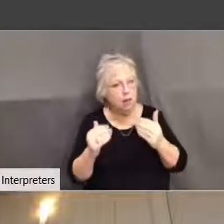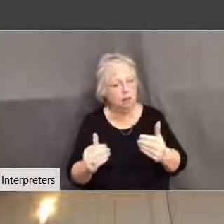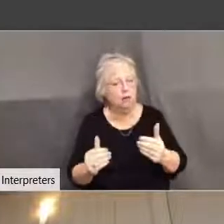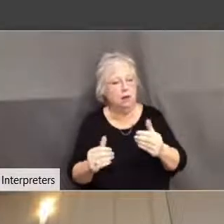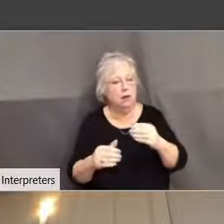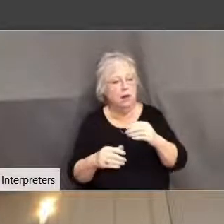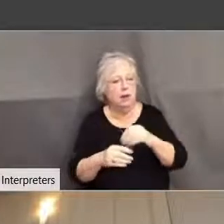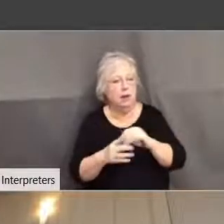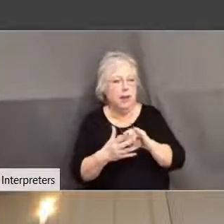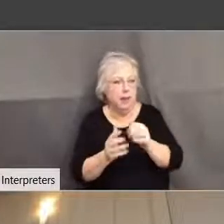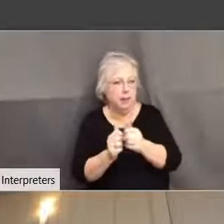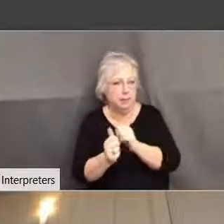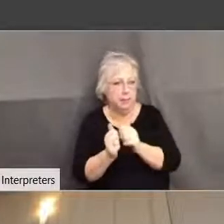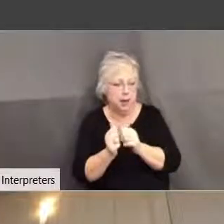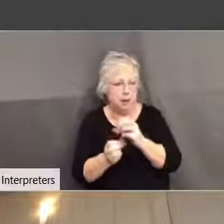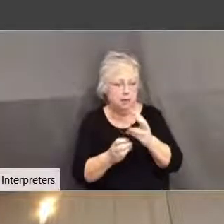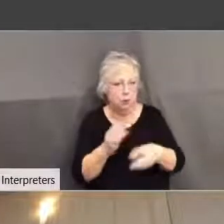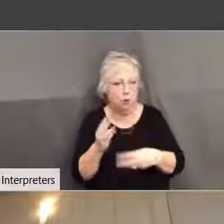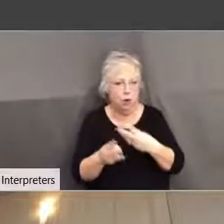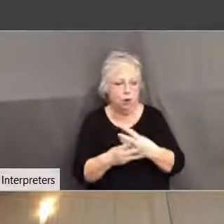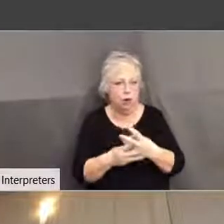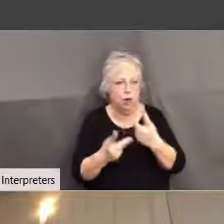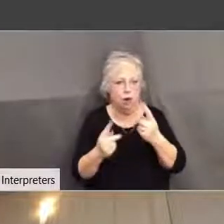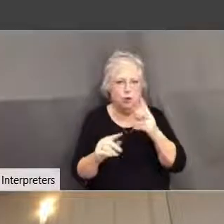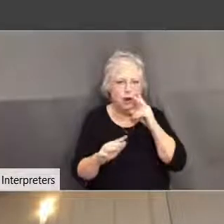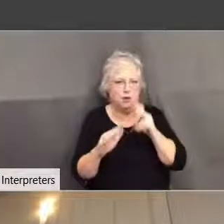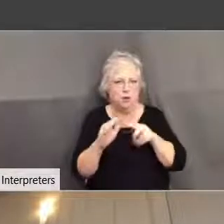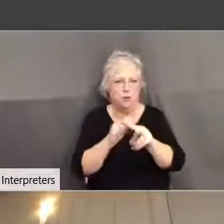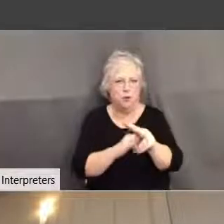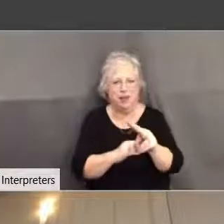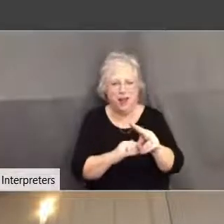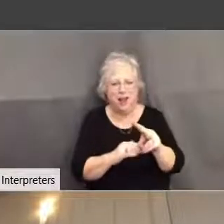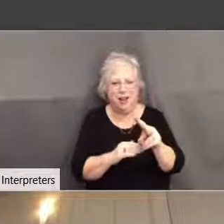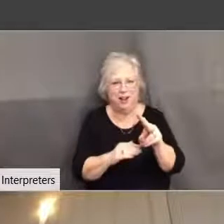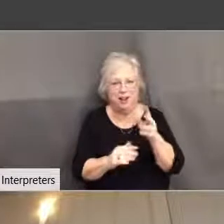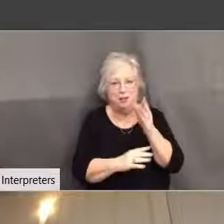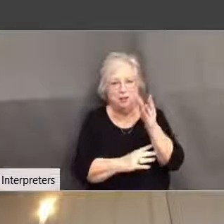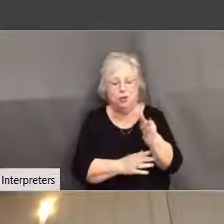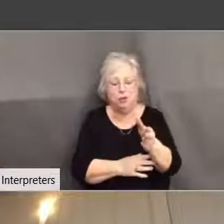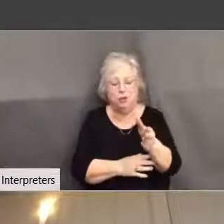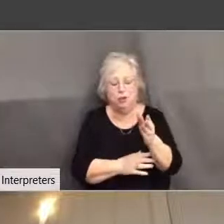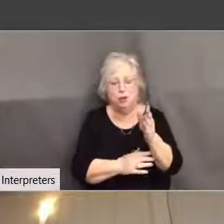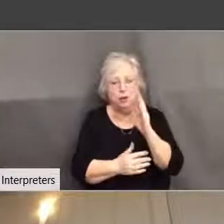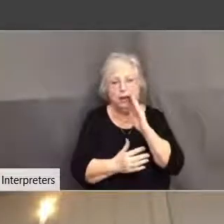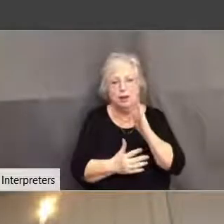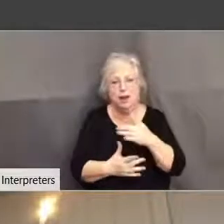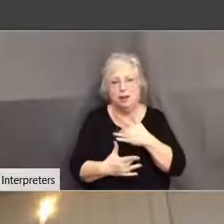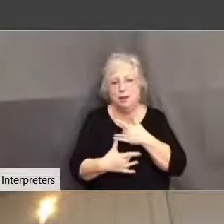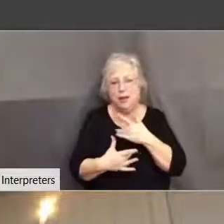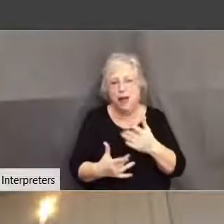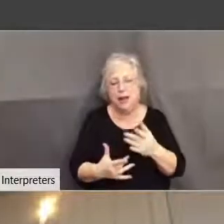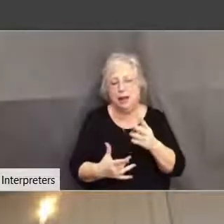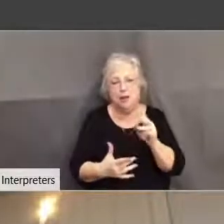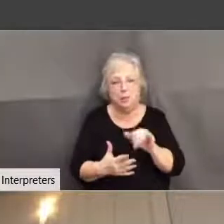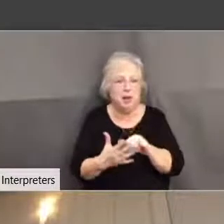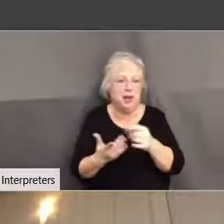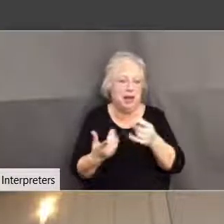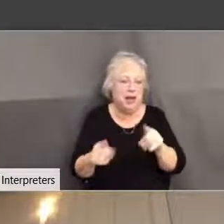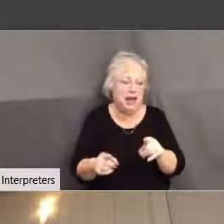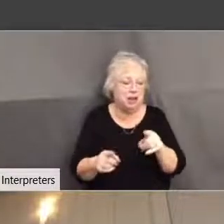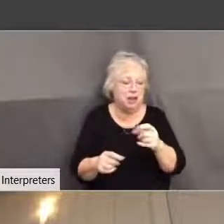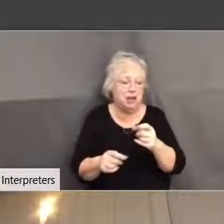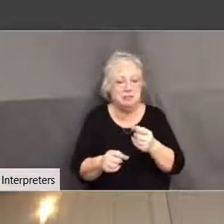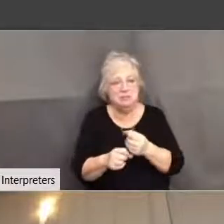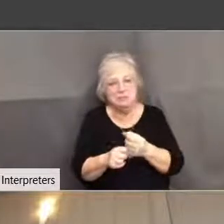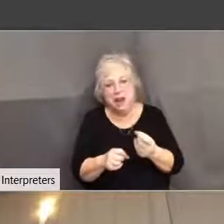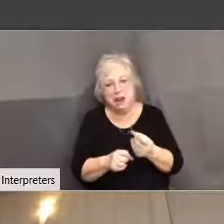that competitive world, trying to foretell the future, is that likely to be the occasion this year, next year, 3 years